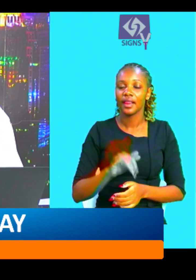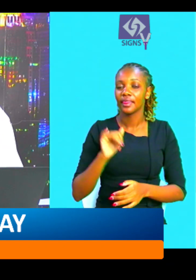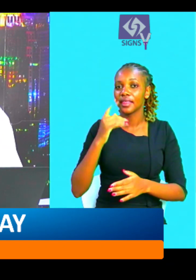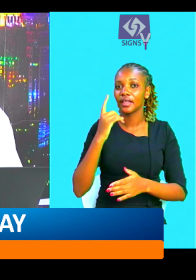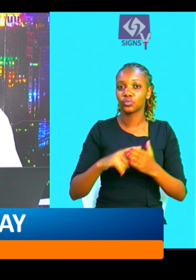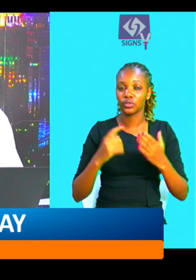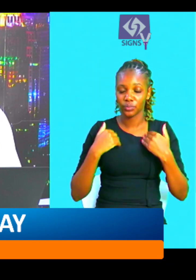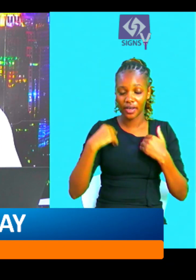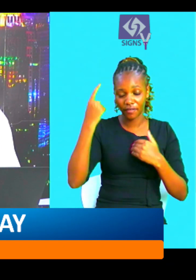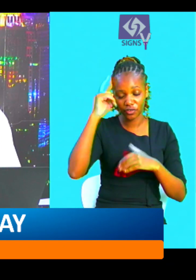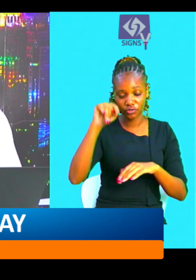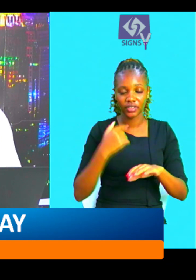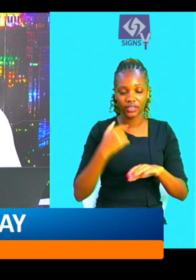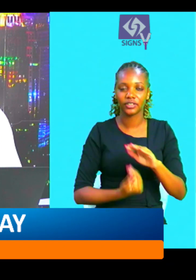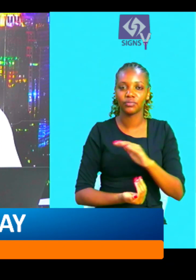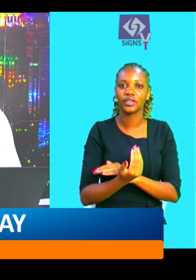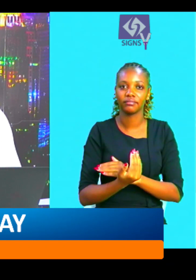take the government? Nowhere.